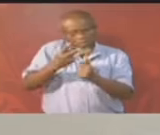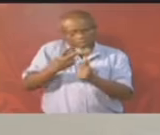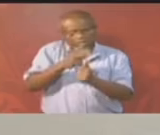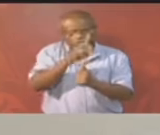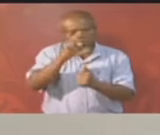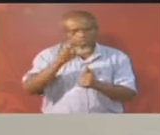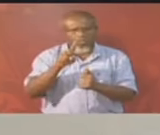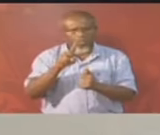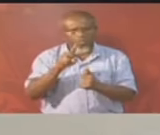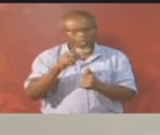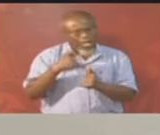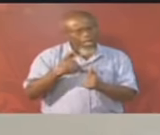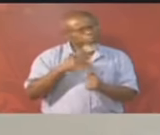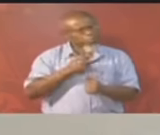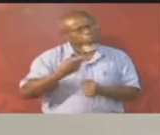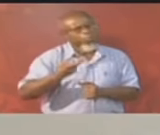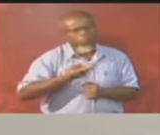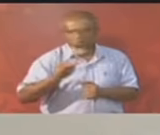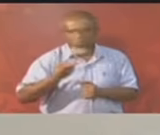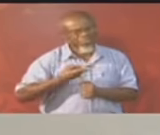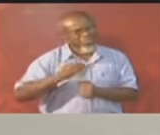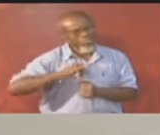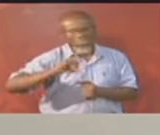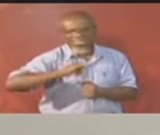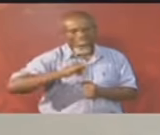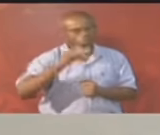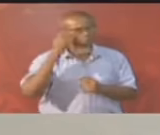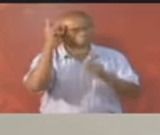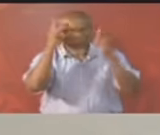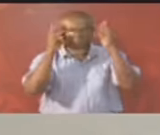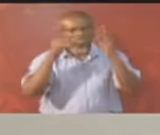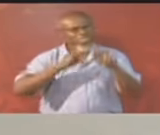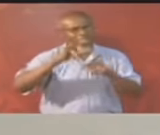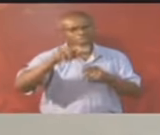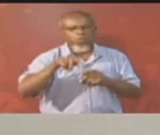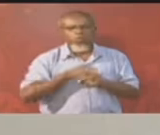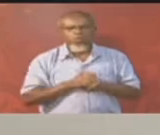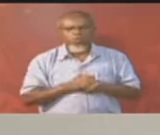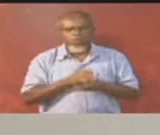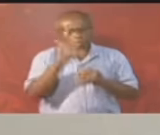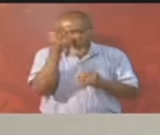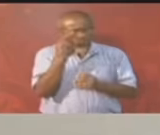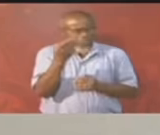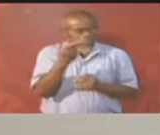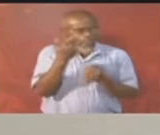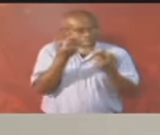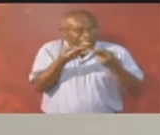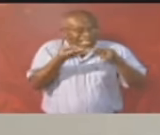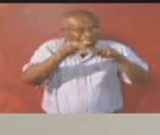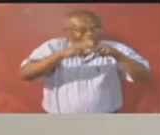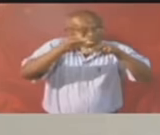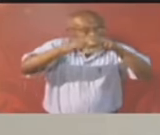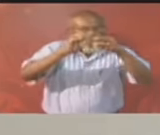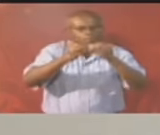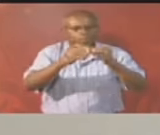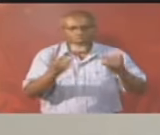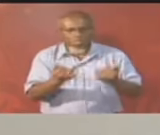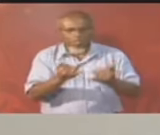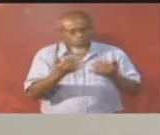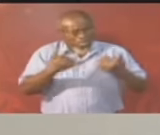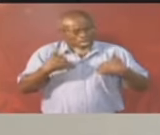am in turn baffled by the continued questions on why are we still having these high numbers. If we are in the midst of